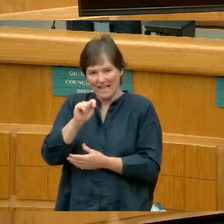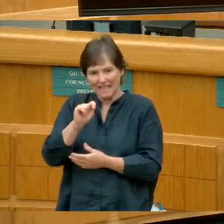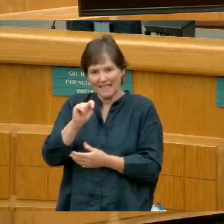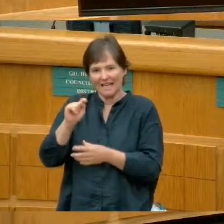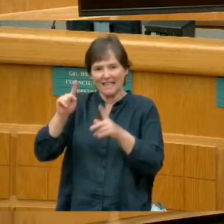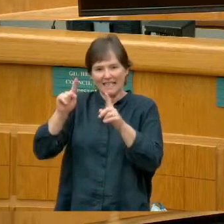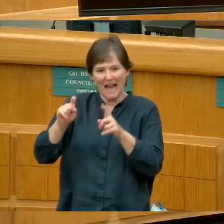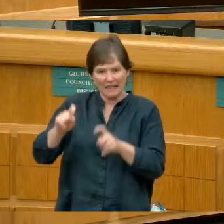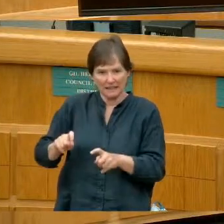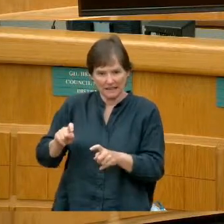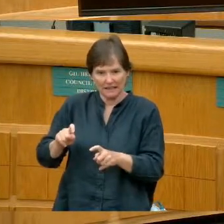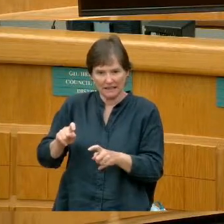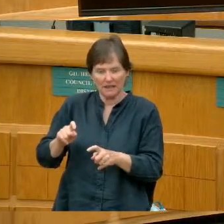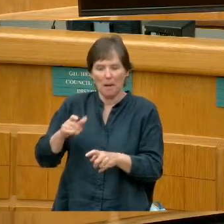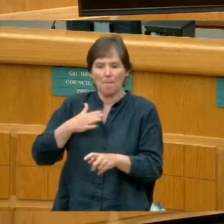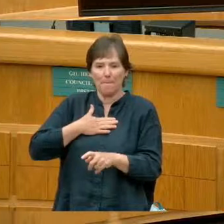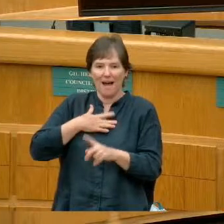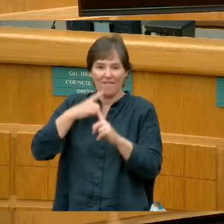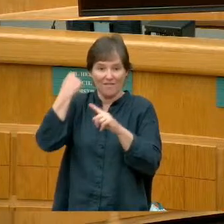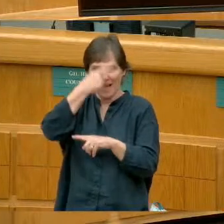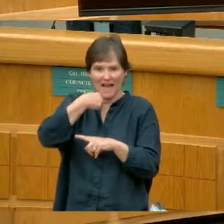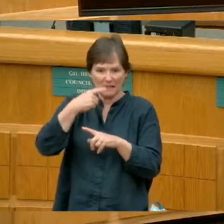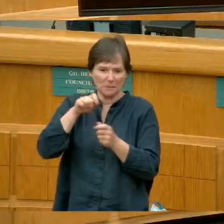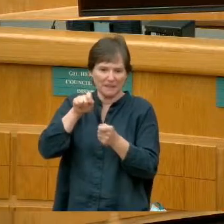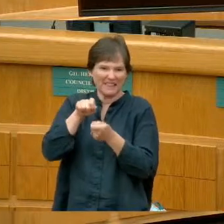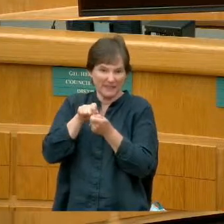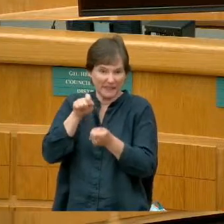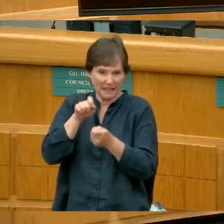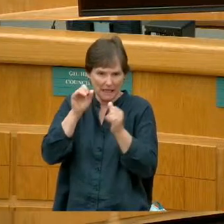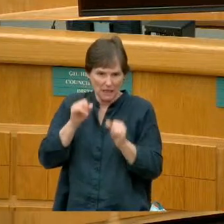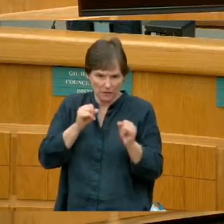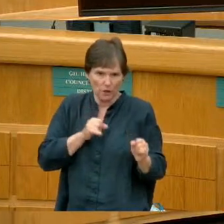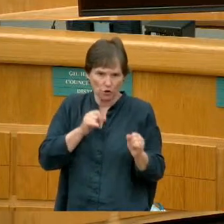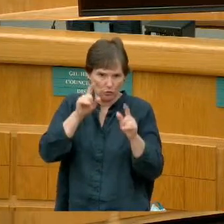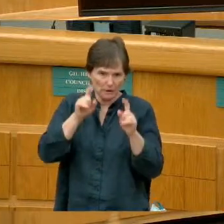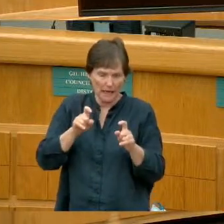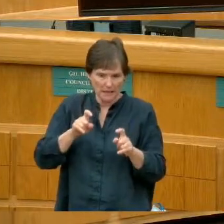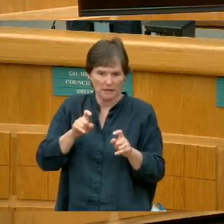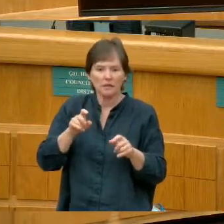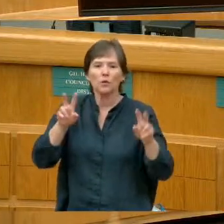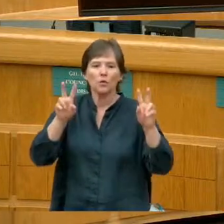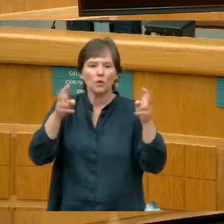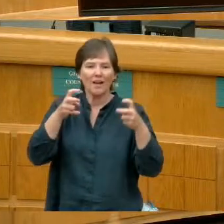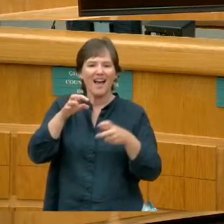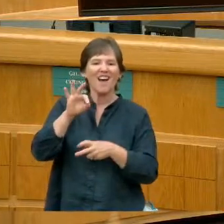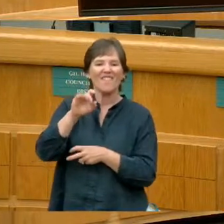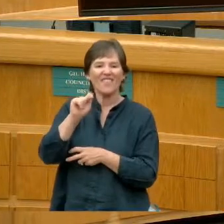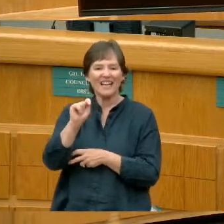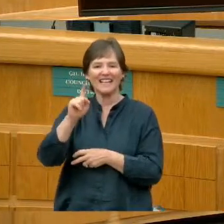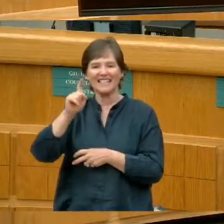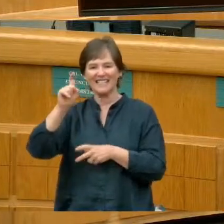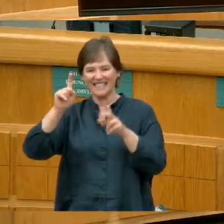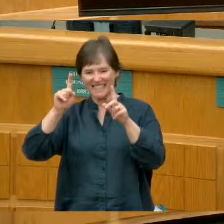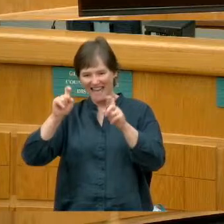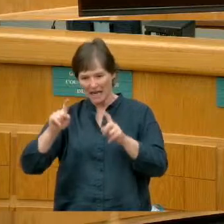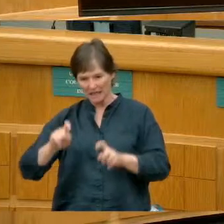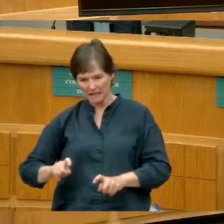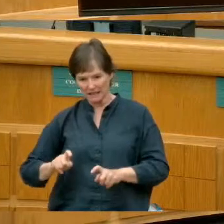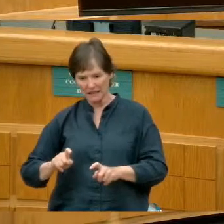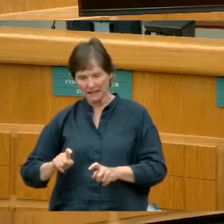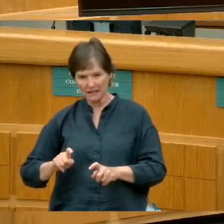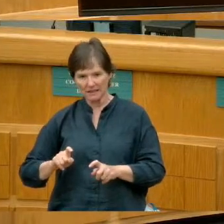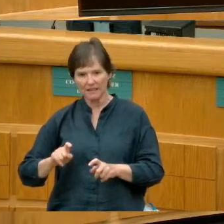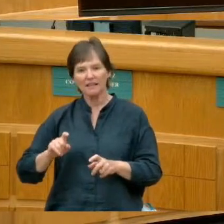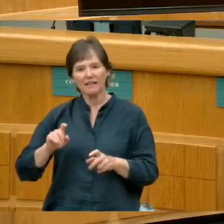look quite as scary as this. They're the N95 mask, but they have to be fit tested. They actually go into a box, and